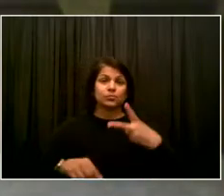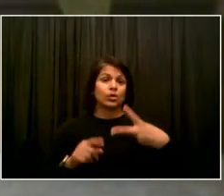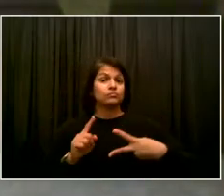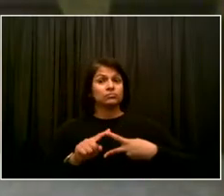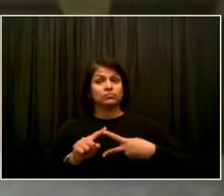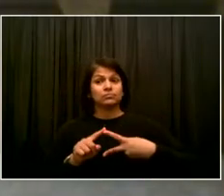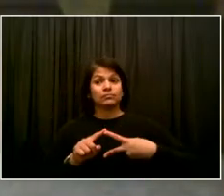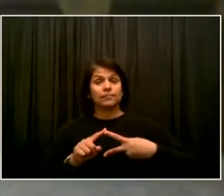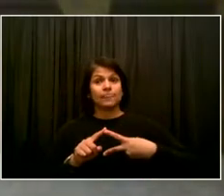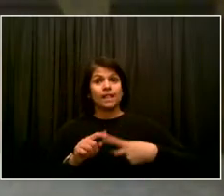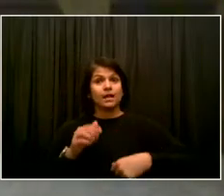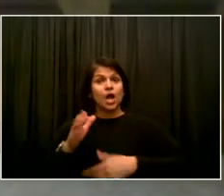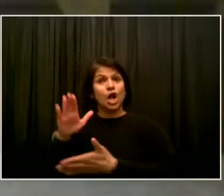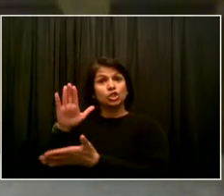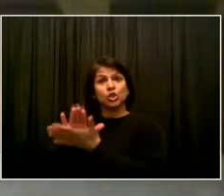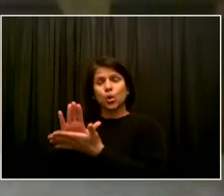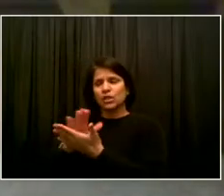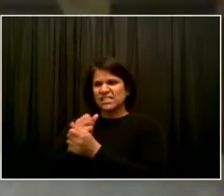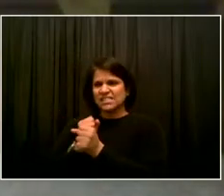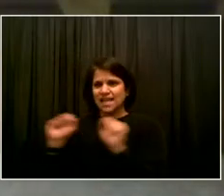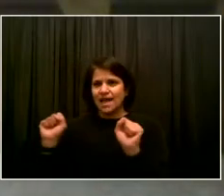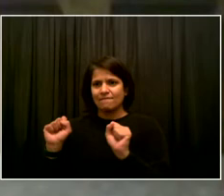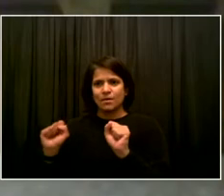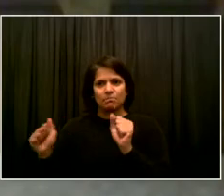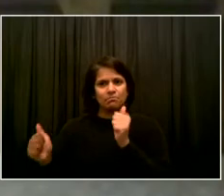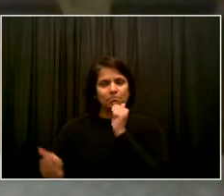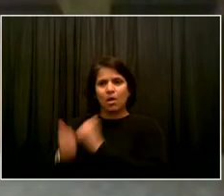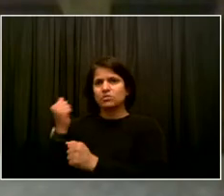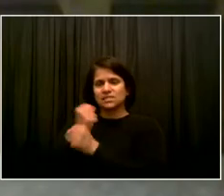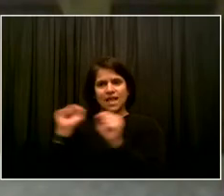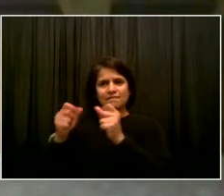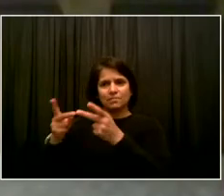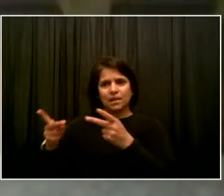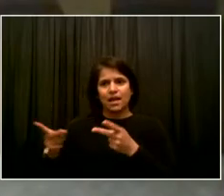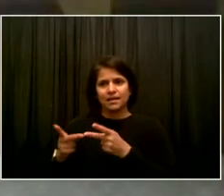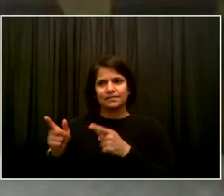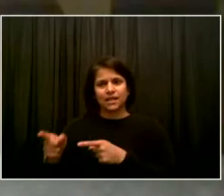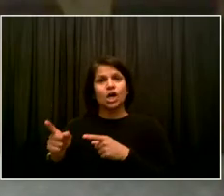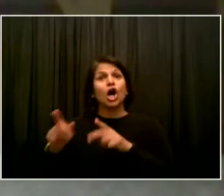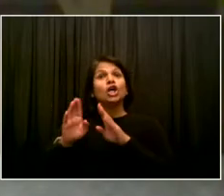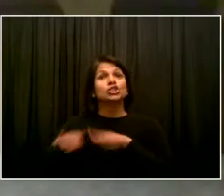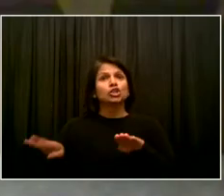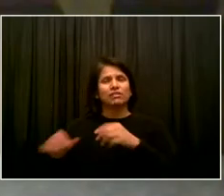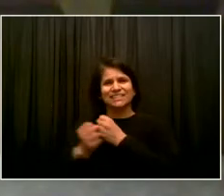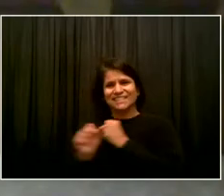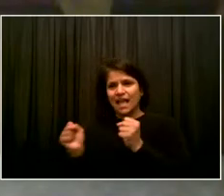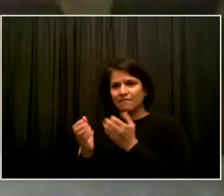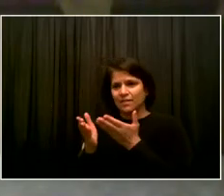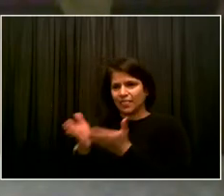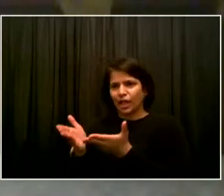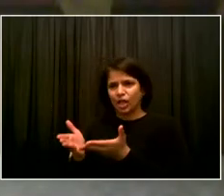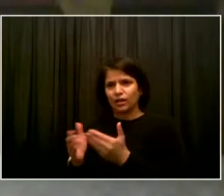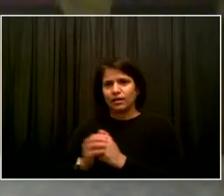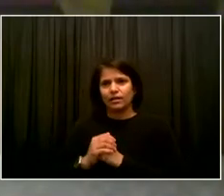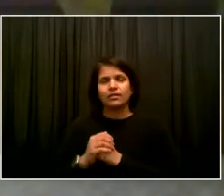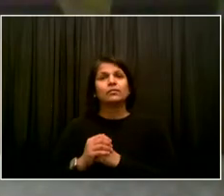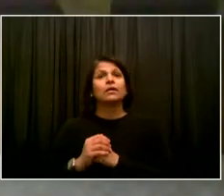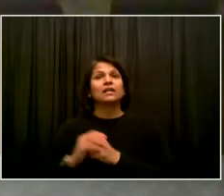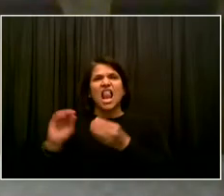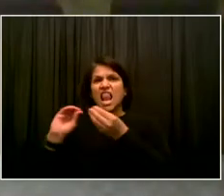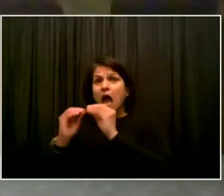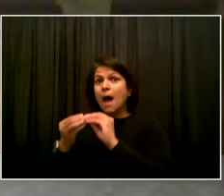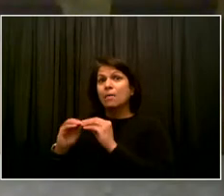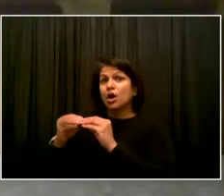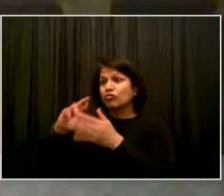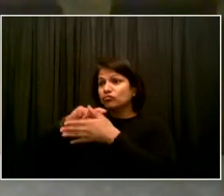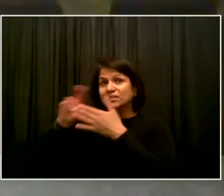school. The numbers speak for themselves. And we are united to make sure that they will continue to be safe. And I'm a parent. I